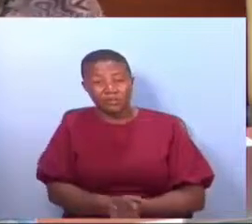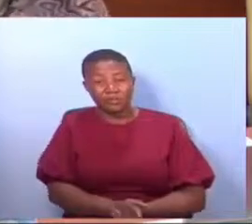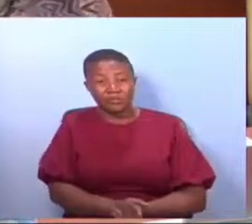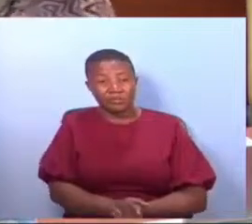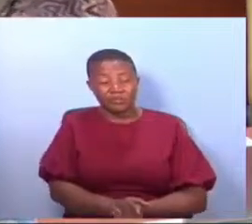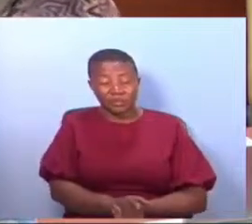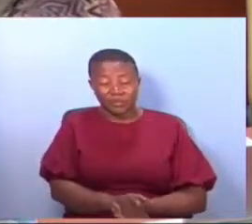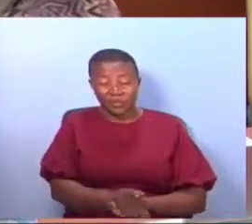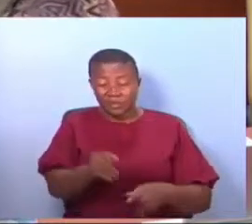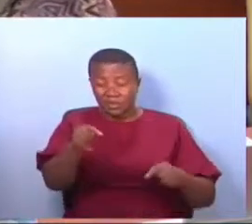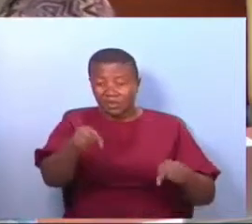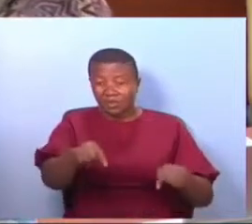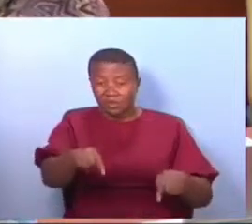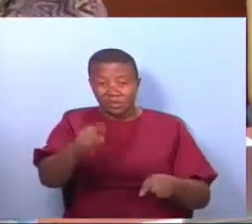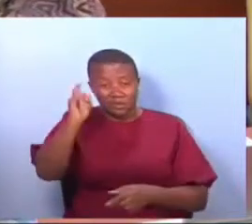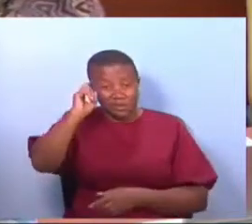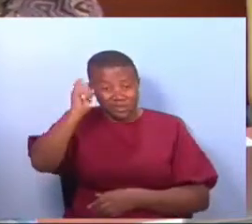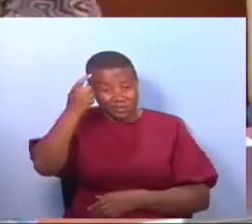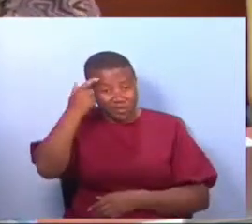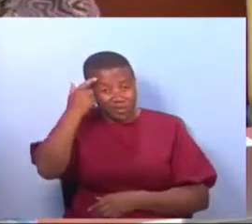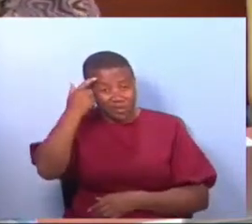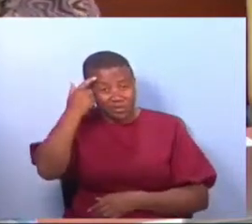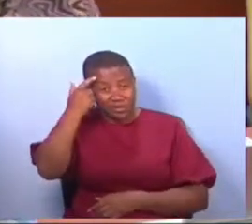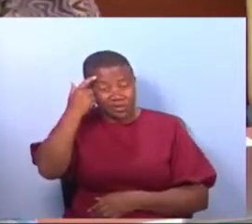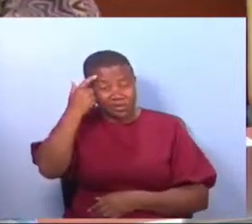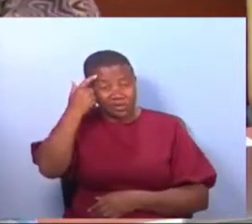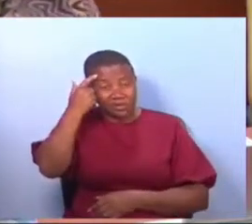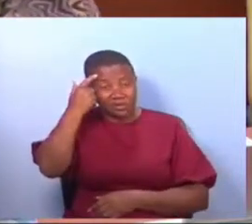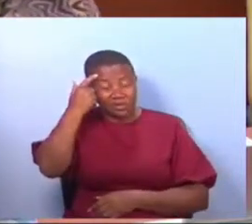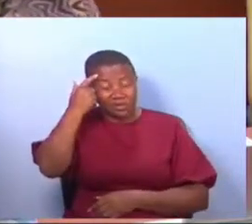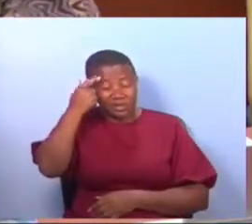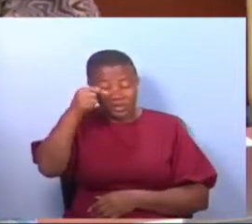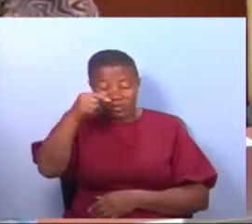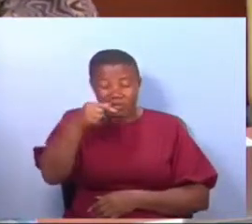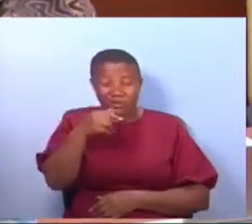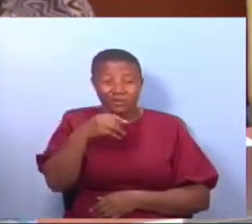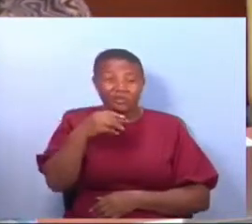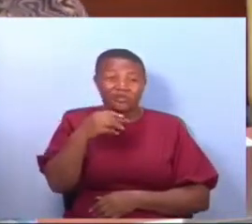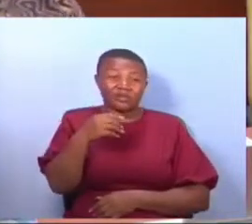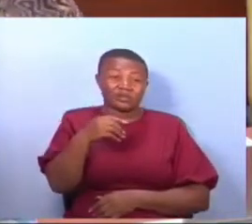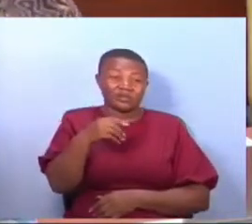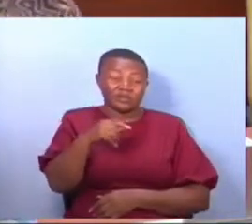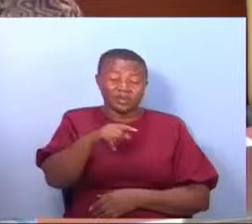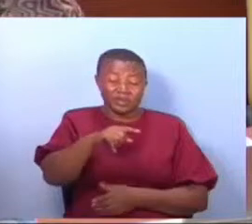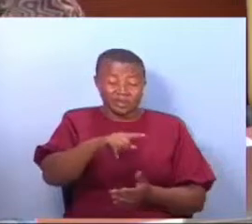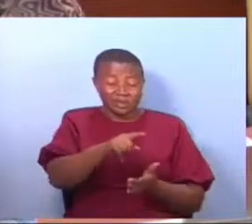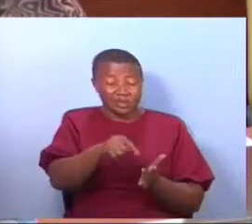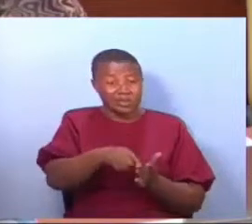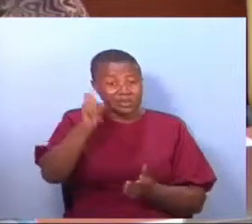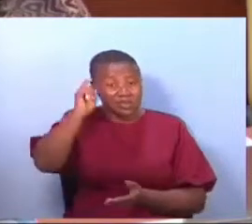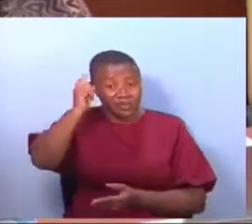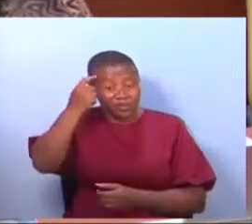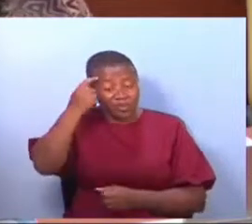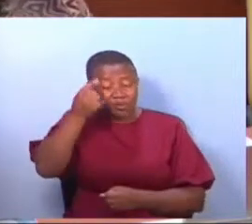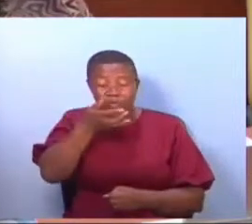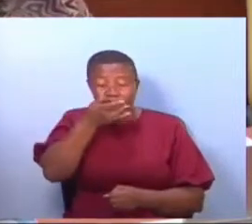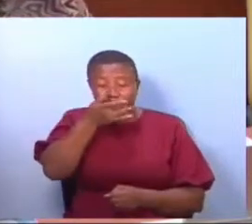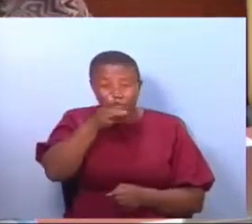this government, I'm talking for you, please, it's for you. Mr. Speaker, this government promised